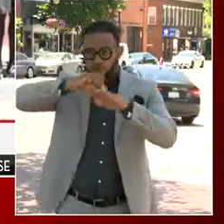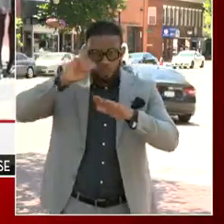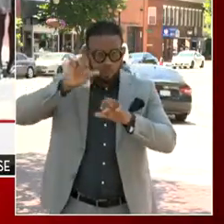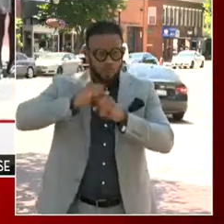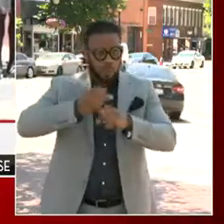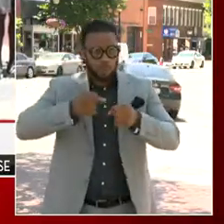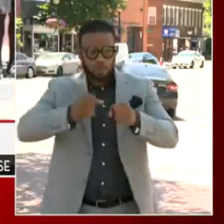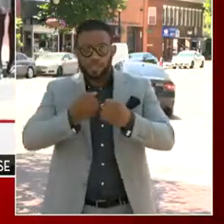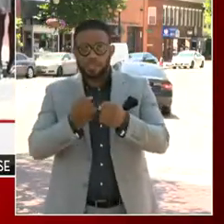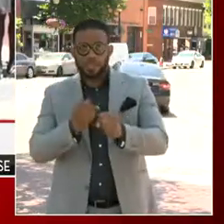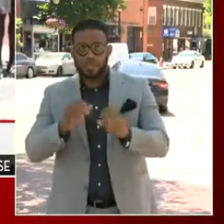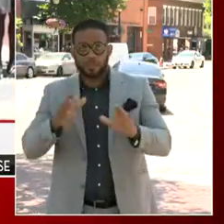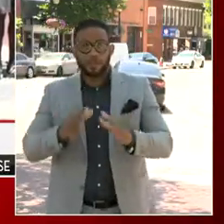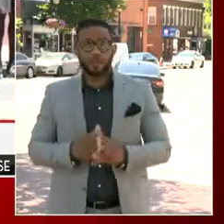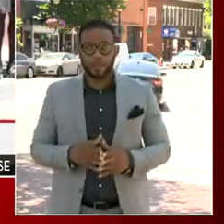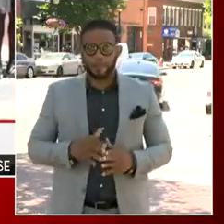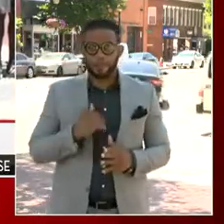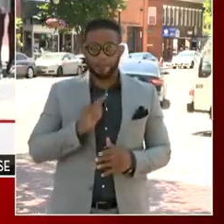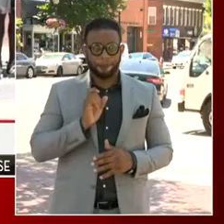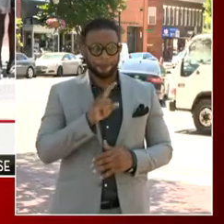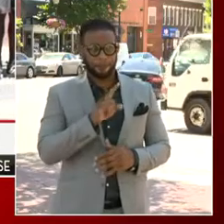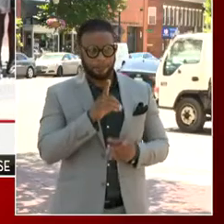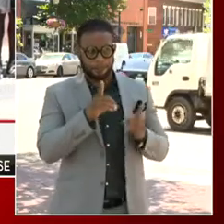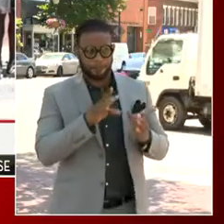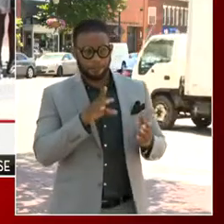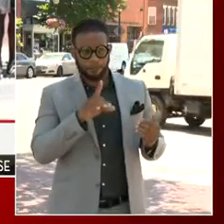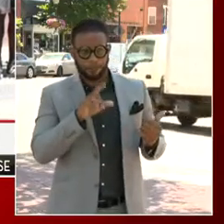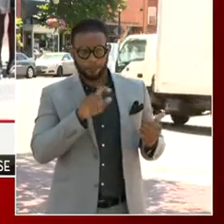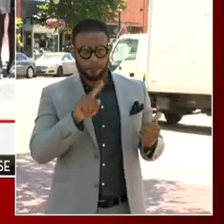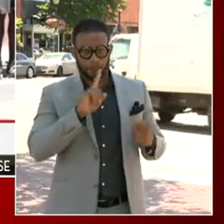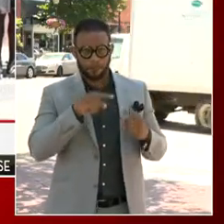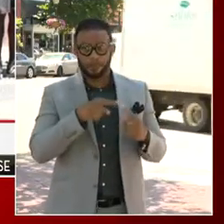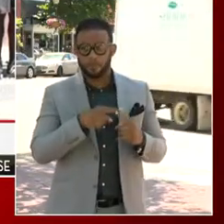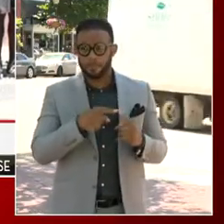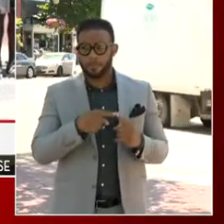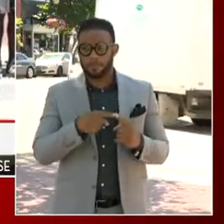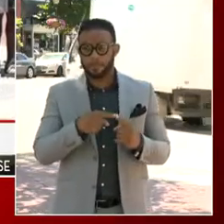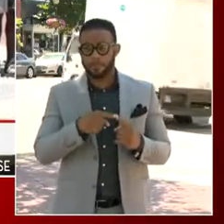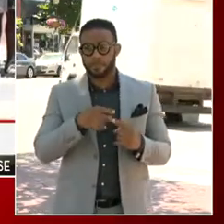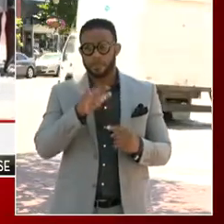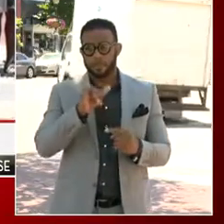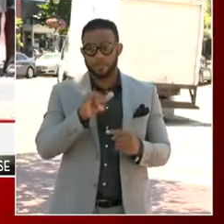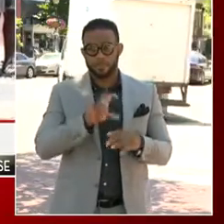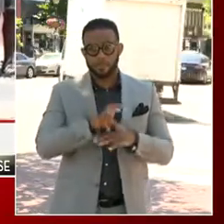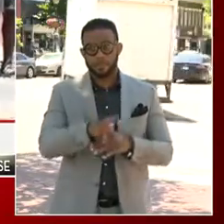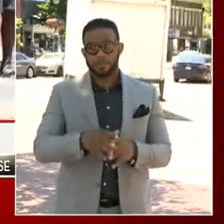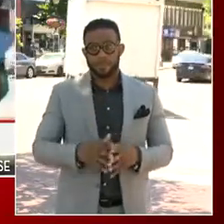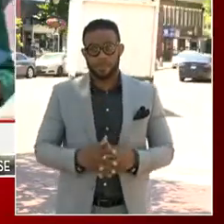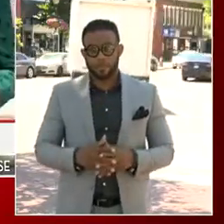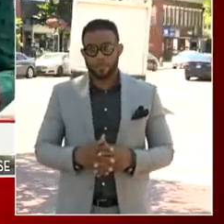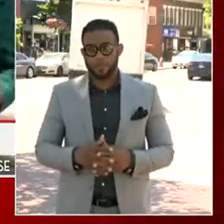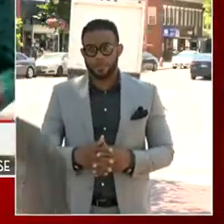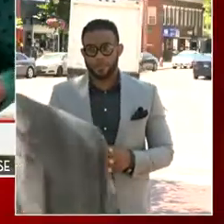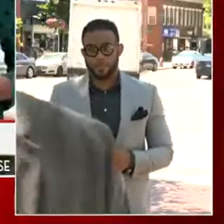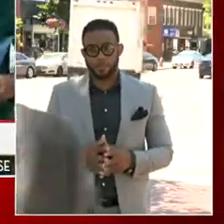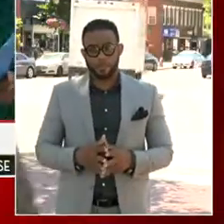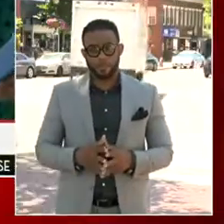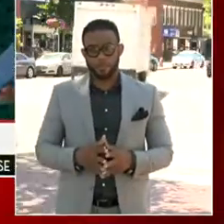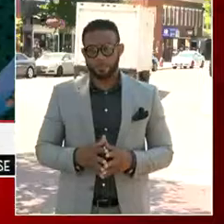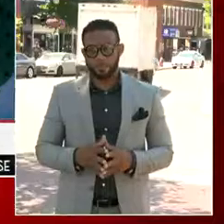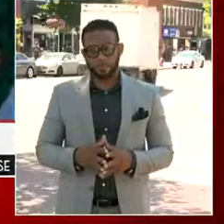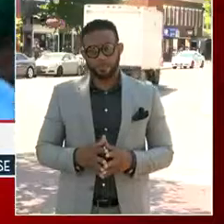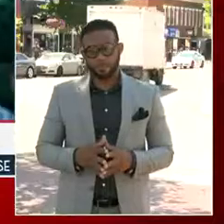make our streets safer. And I'm going to ask Director Lott to talk about that investment.